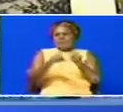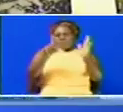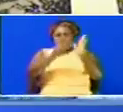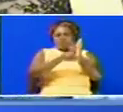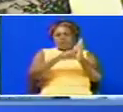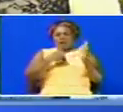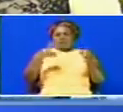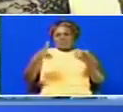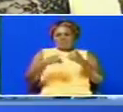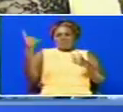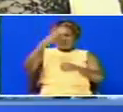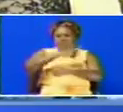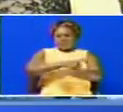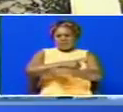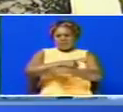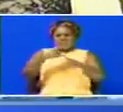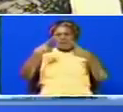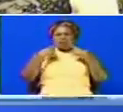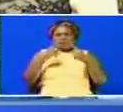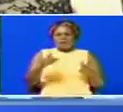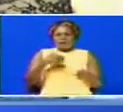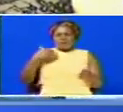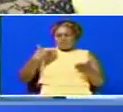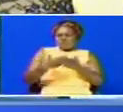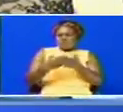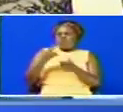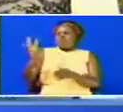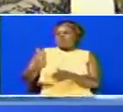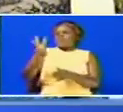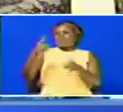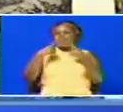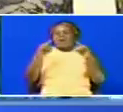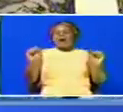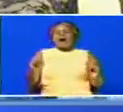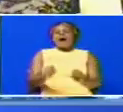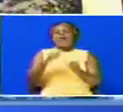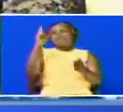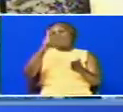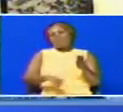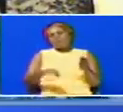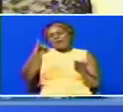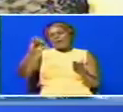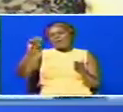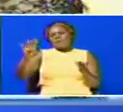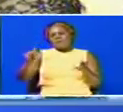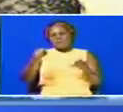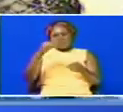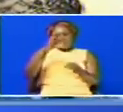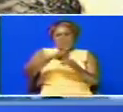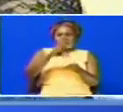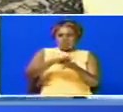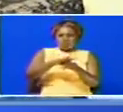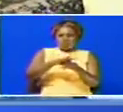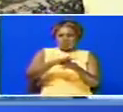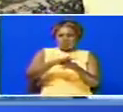has 7 days within which to announce the results, has until Wednesday to do so. So what happens? Will the IEBC hold elections in